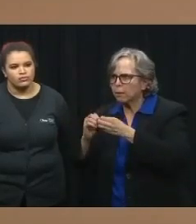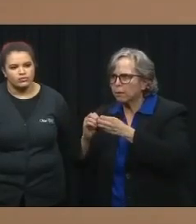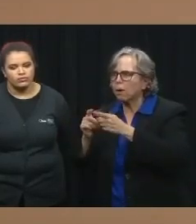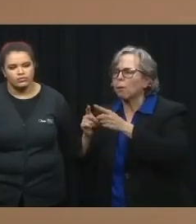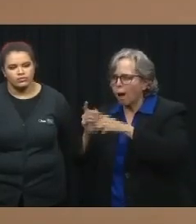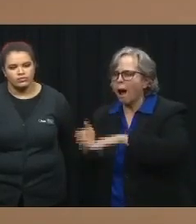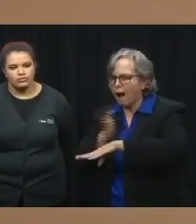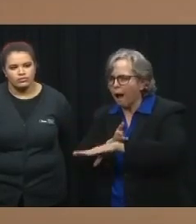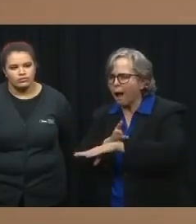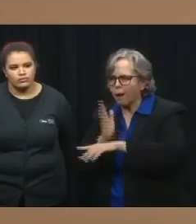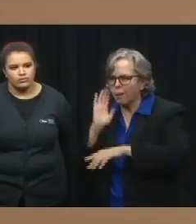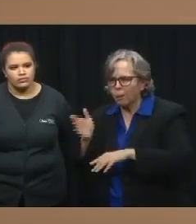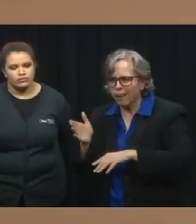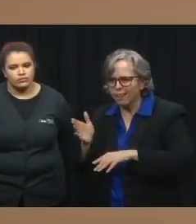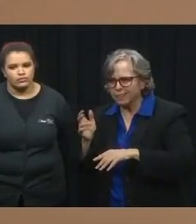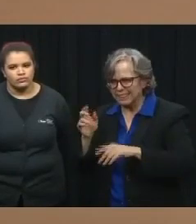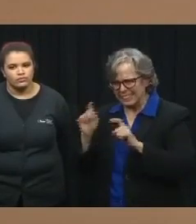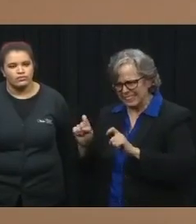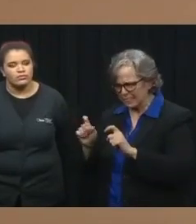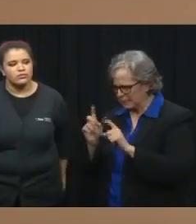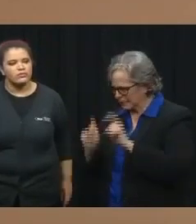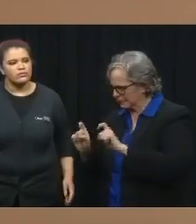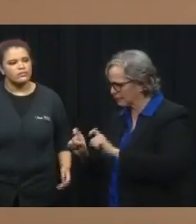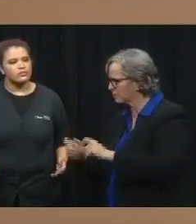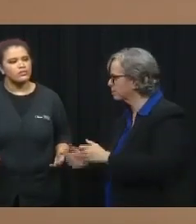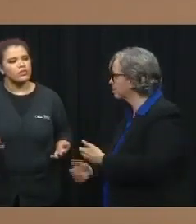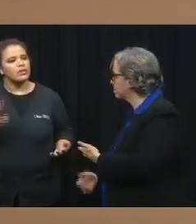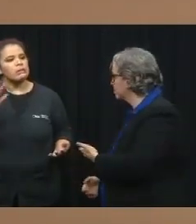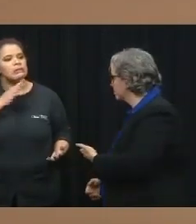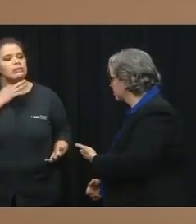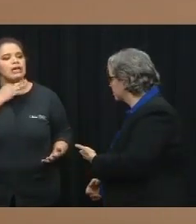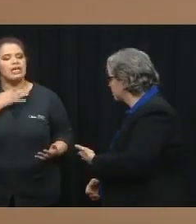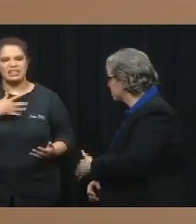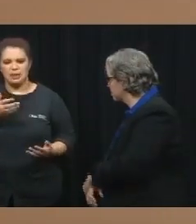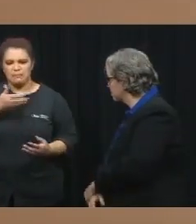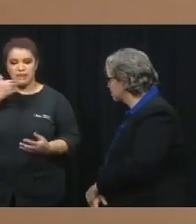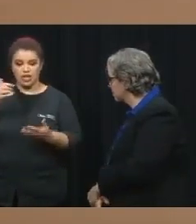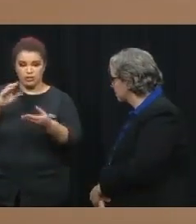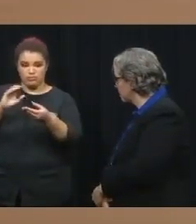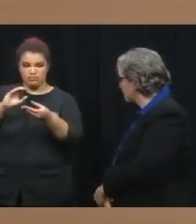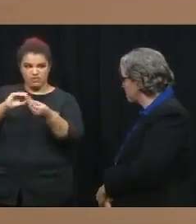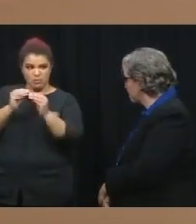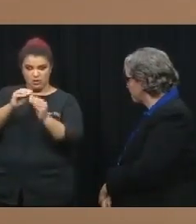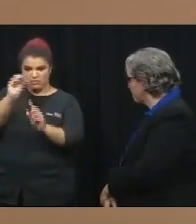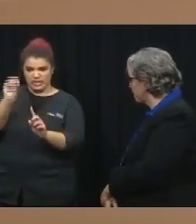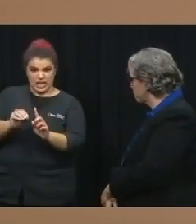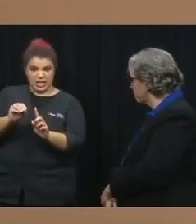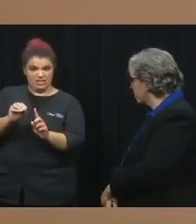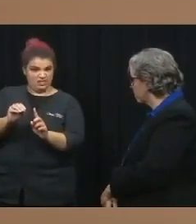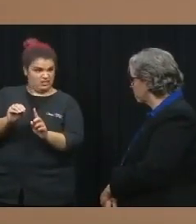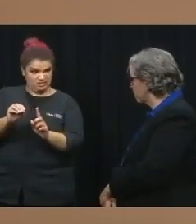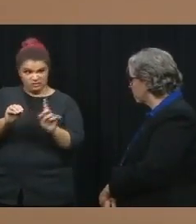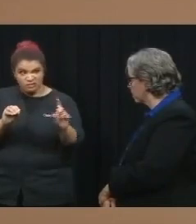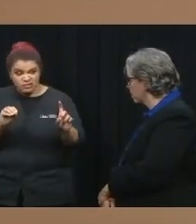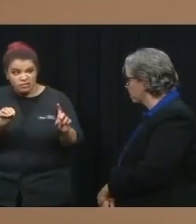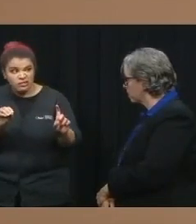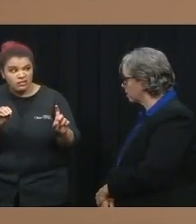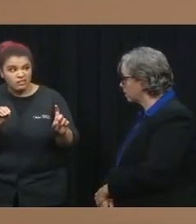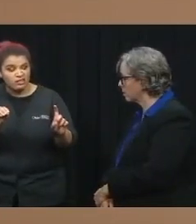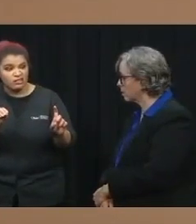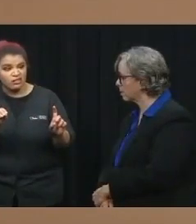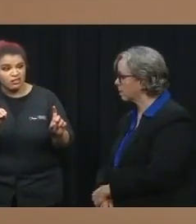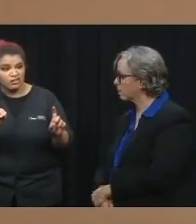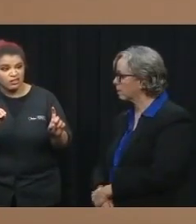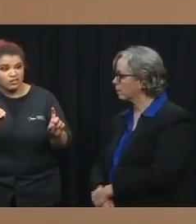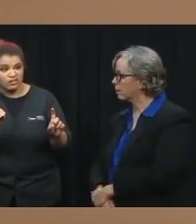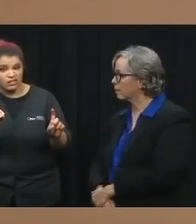the hospitalization rate right now? I think that hospitalization rate is good enough for me to know that we're on the same